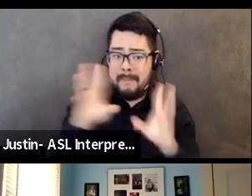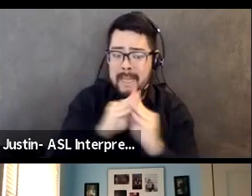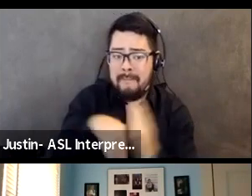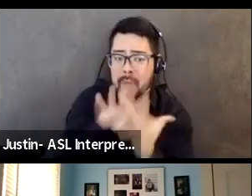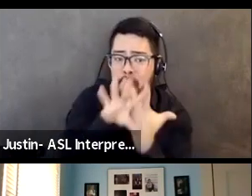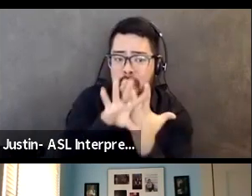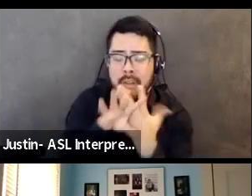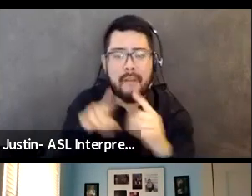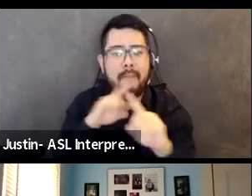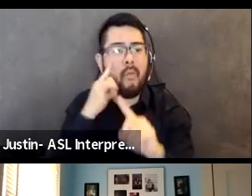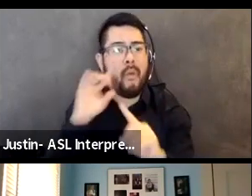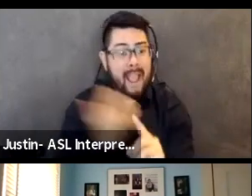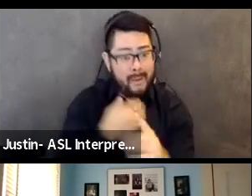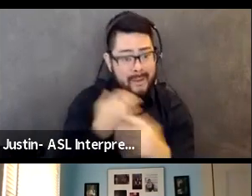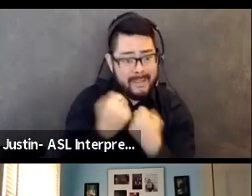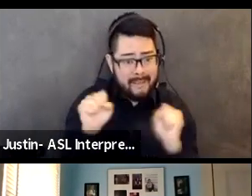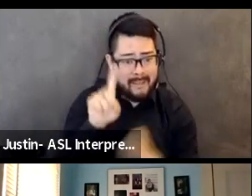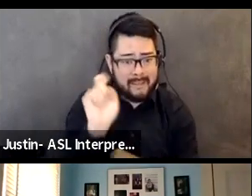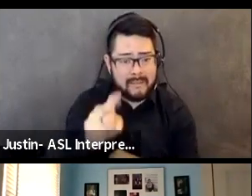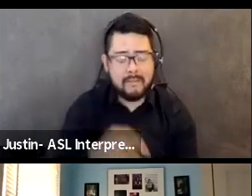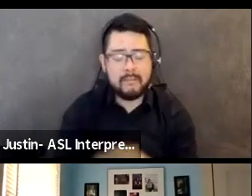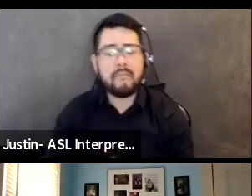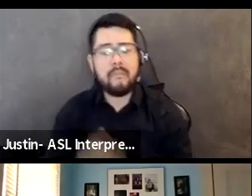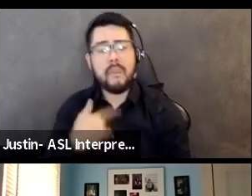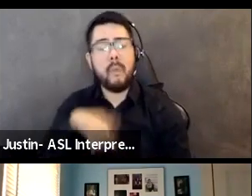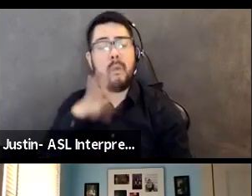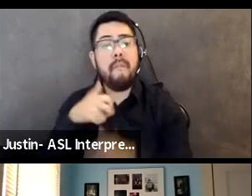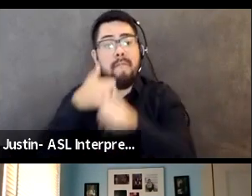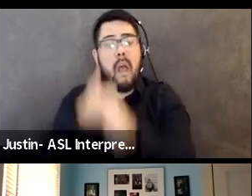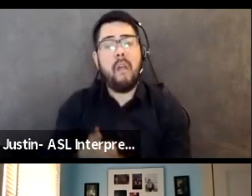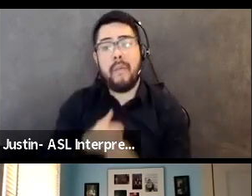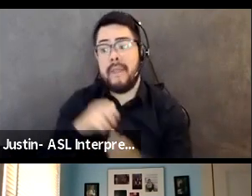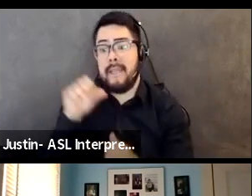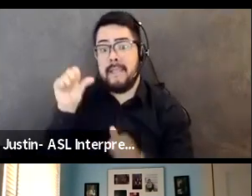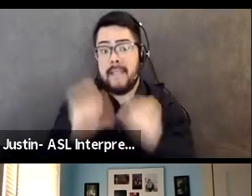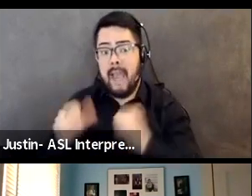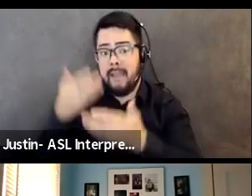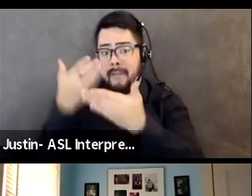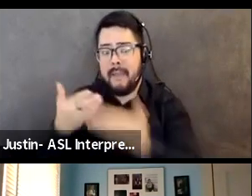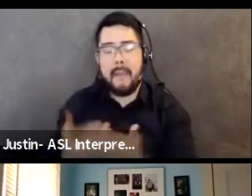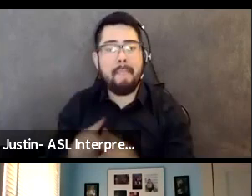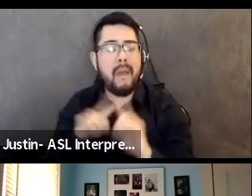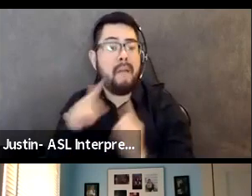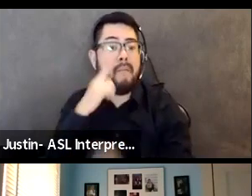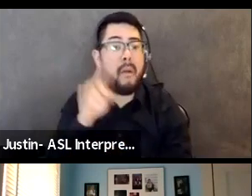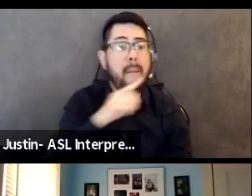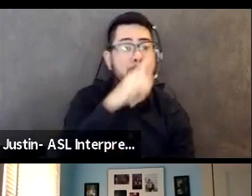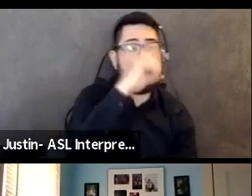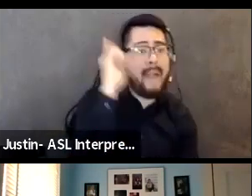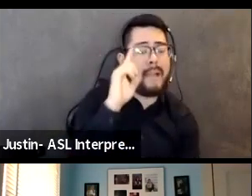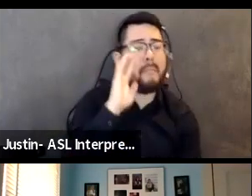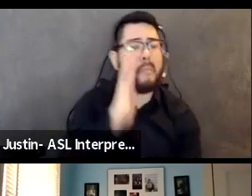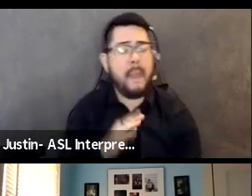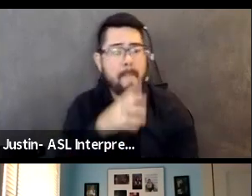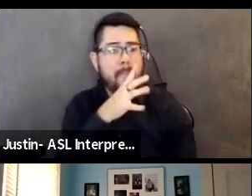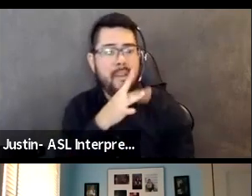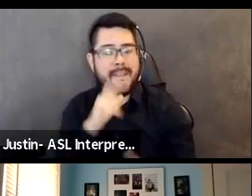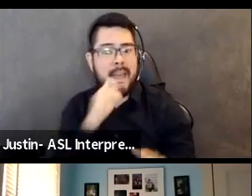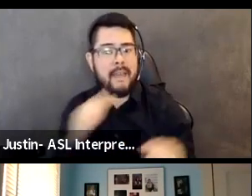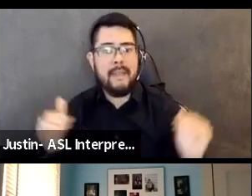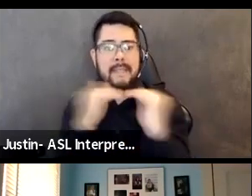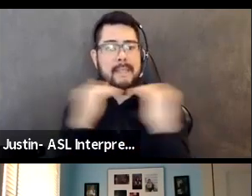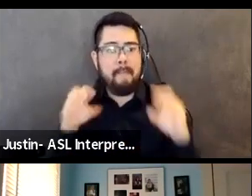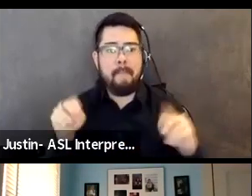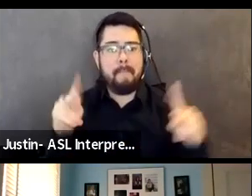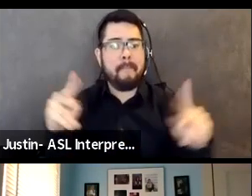the parents that reopening will follow the science but not for these brown and black mothers never mind all the early childhood